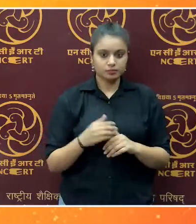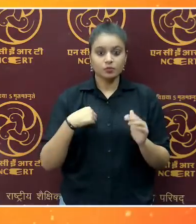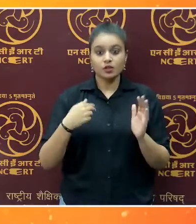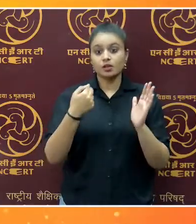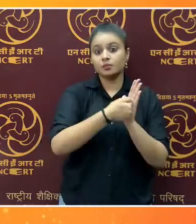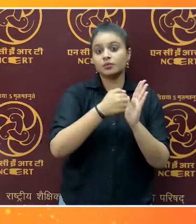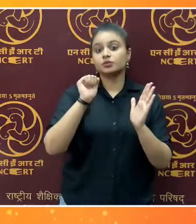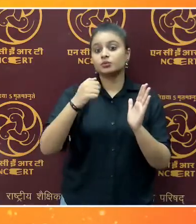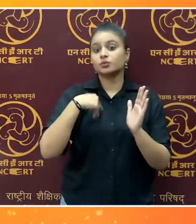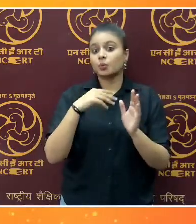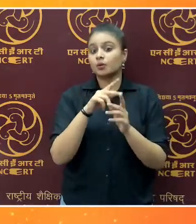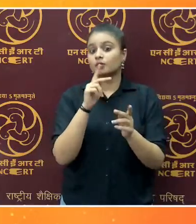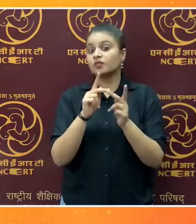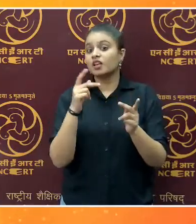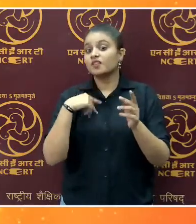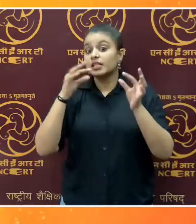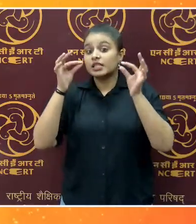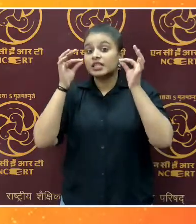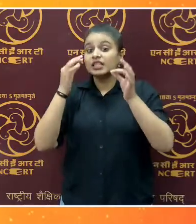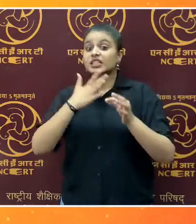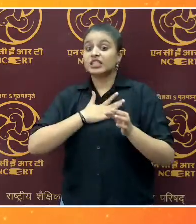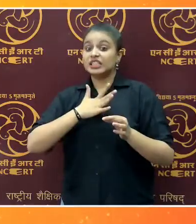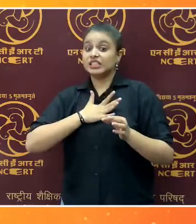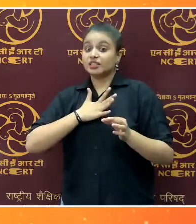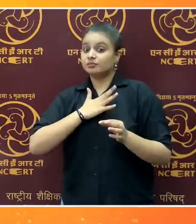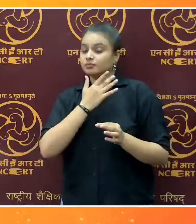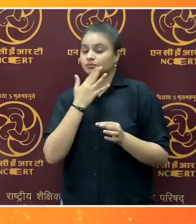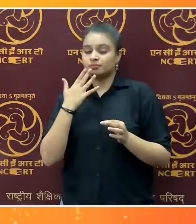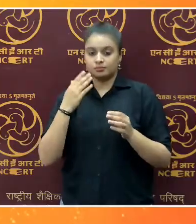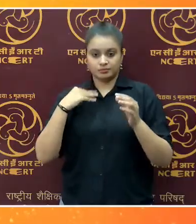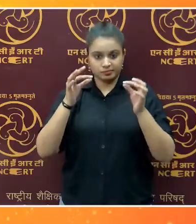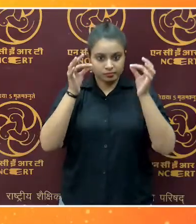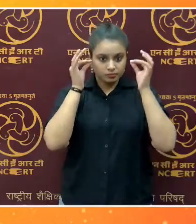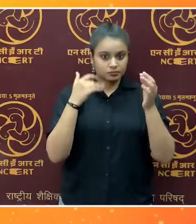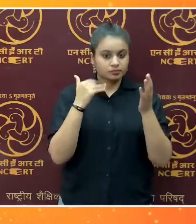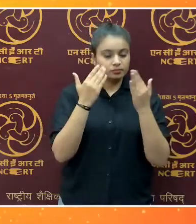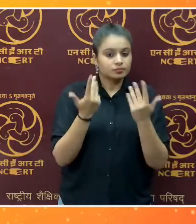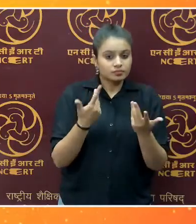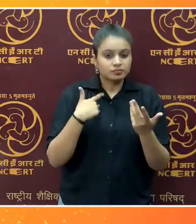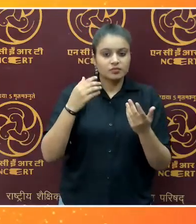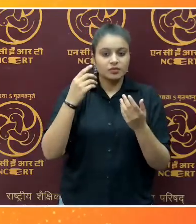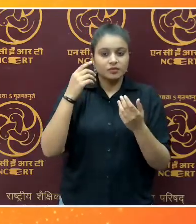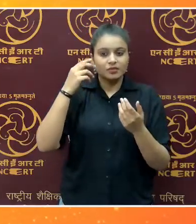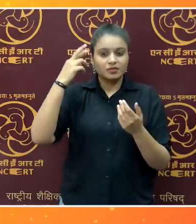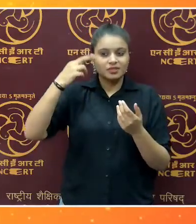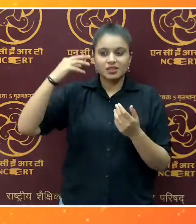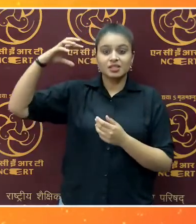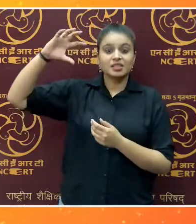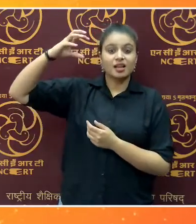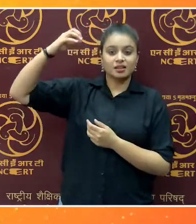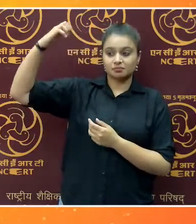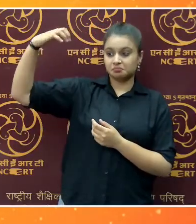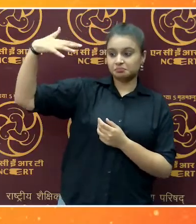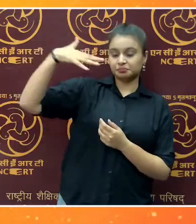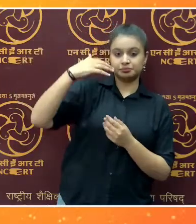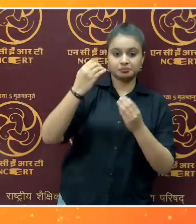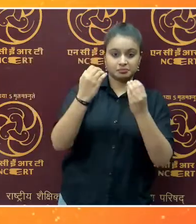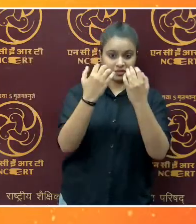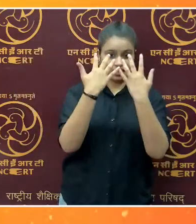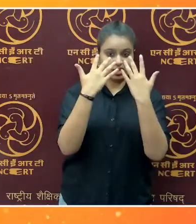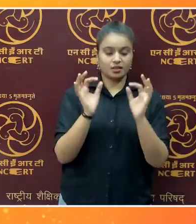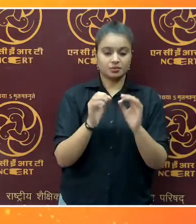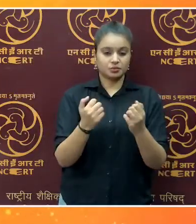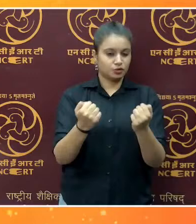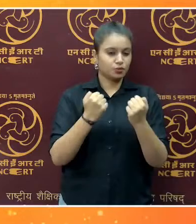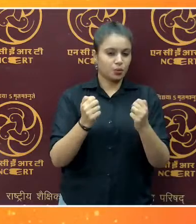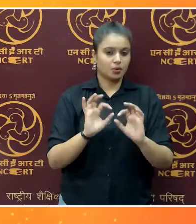mentions the specific shade. He says, I want green glasses. Green glasses, So why? that the sun's rays do not get into his eyes very strongly